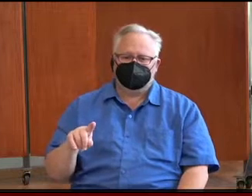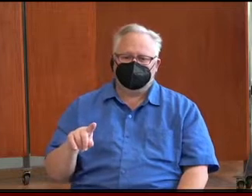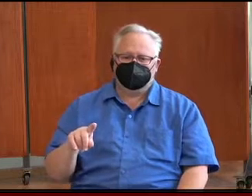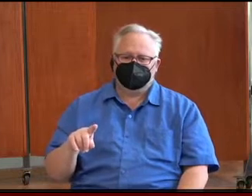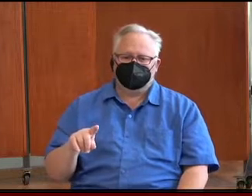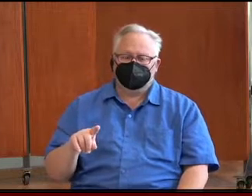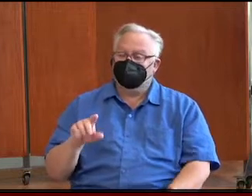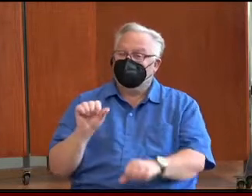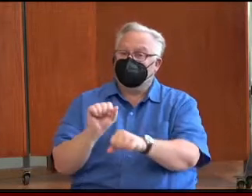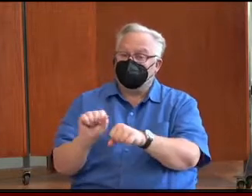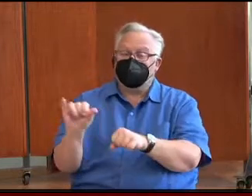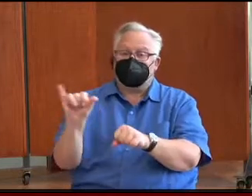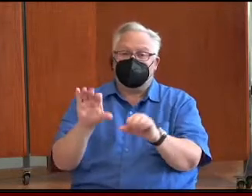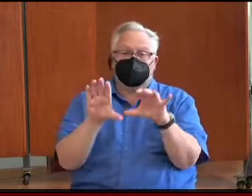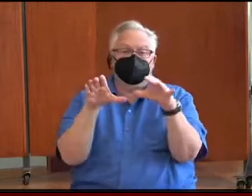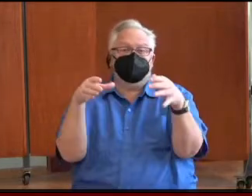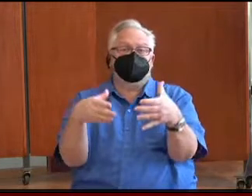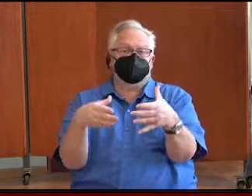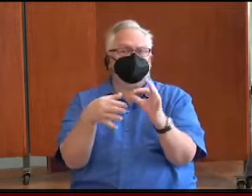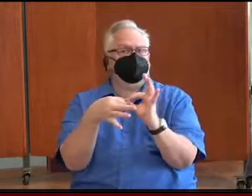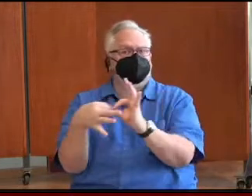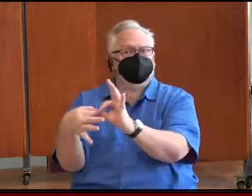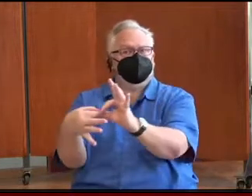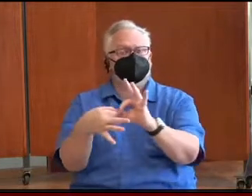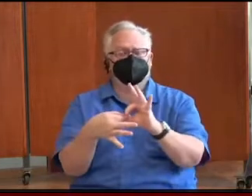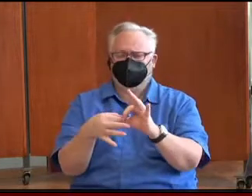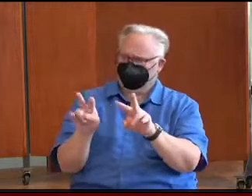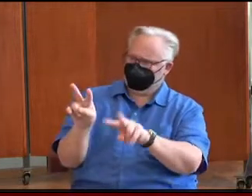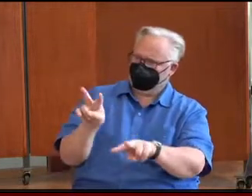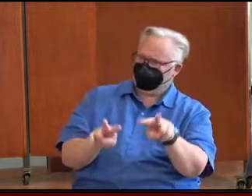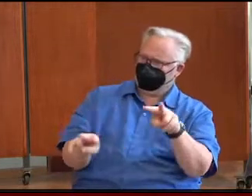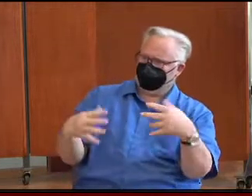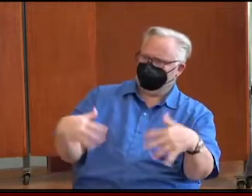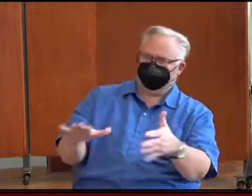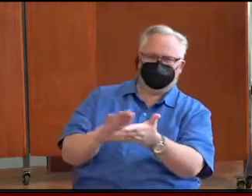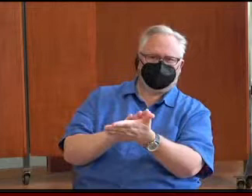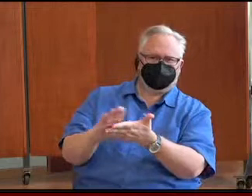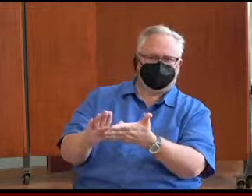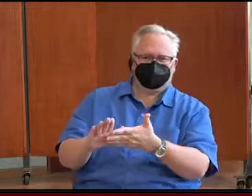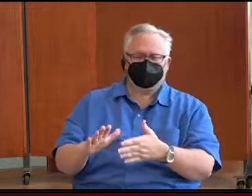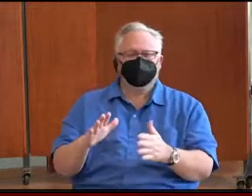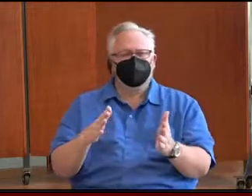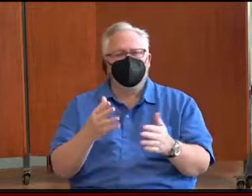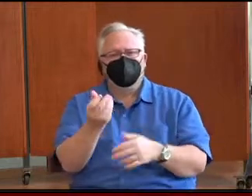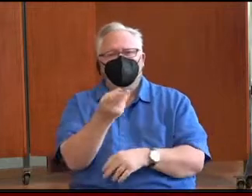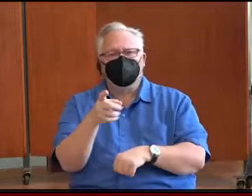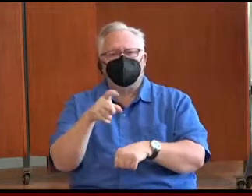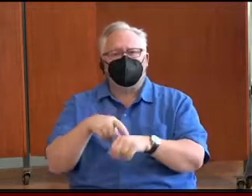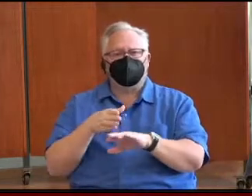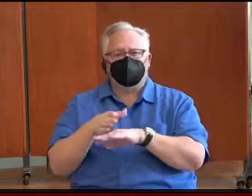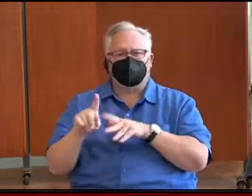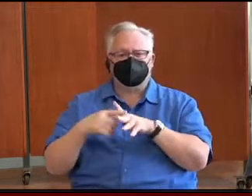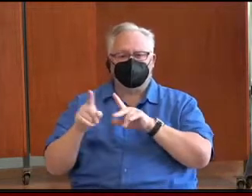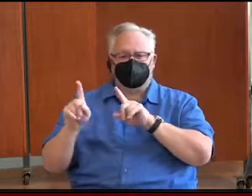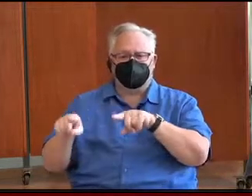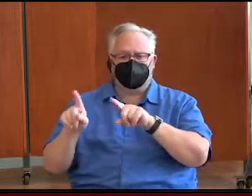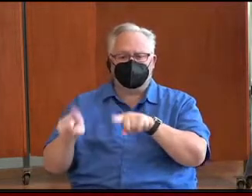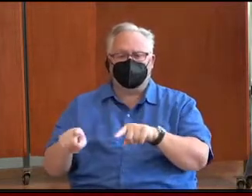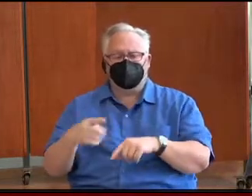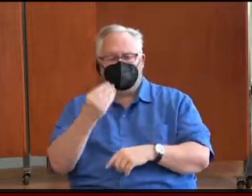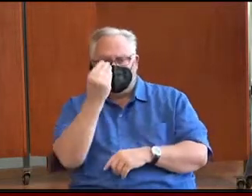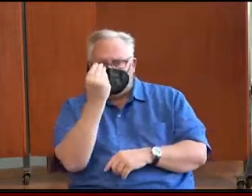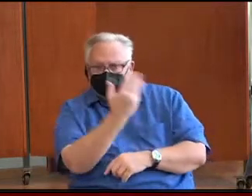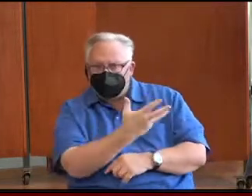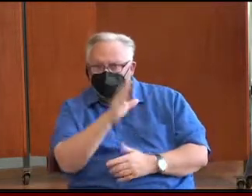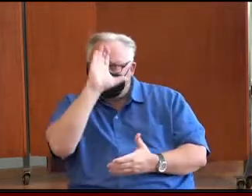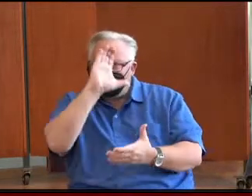they worked like a team, so that was very nice to see. And then a few times after I came, I mentioned it to my